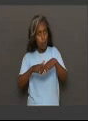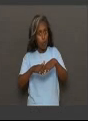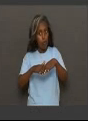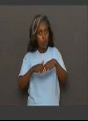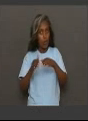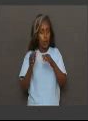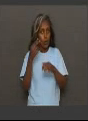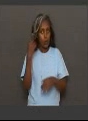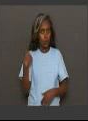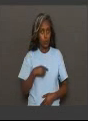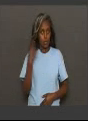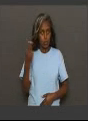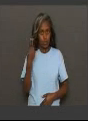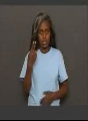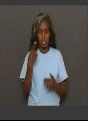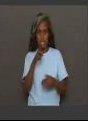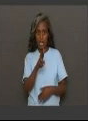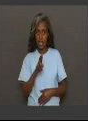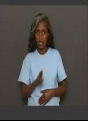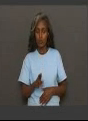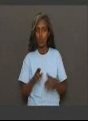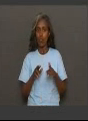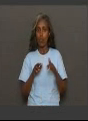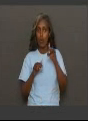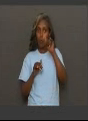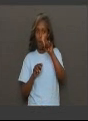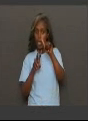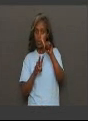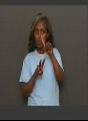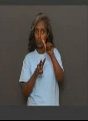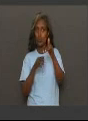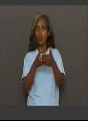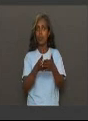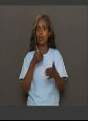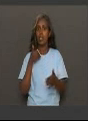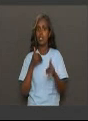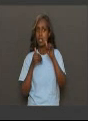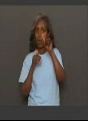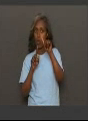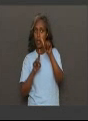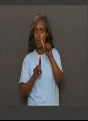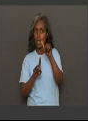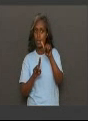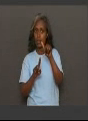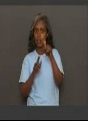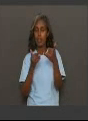we use the ratio of y2 minus